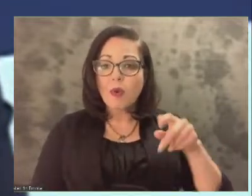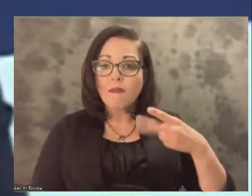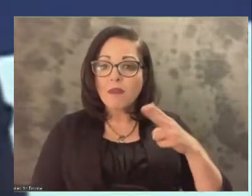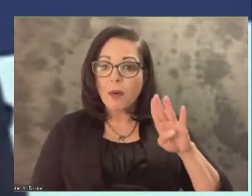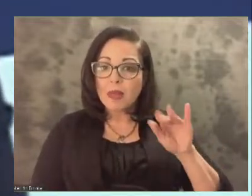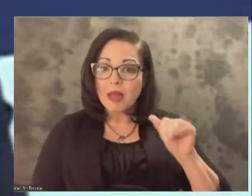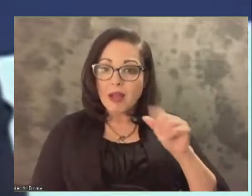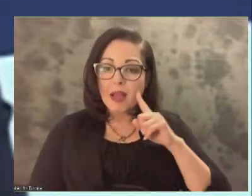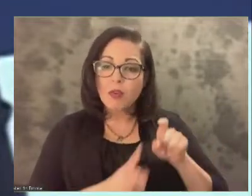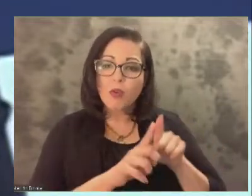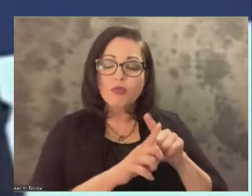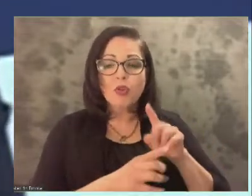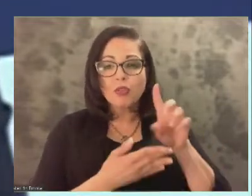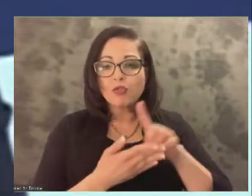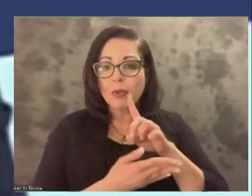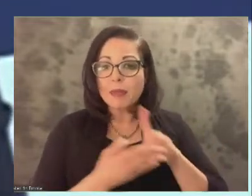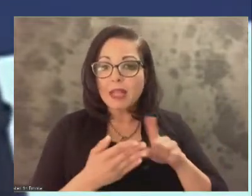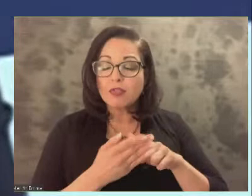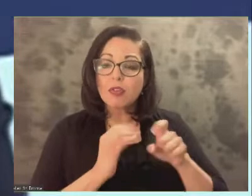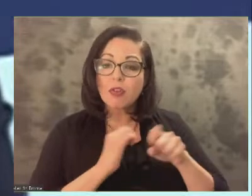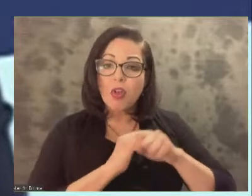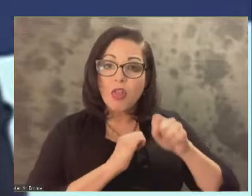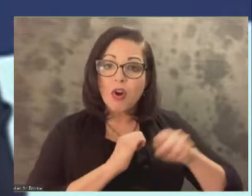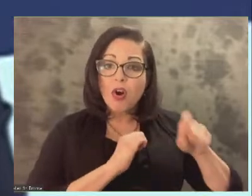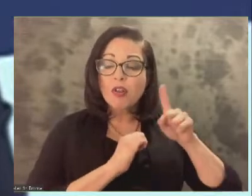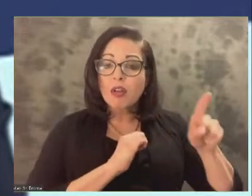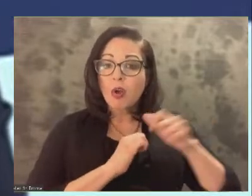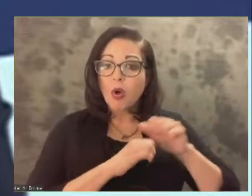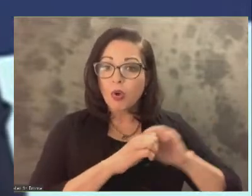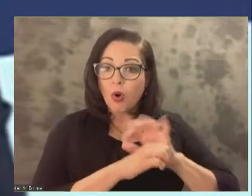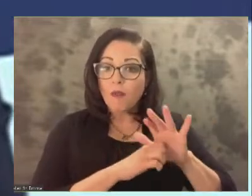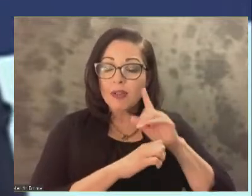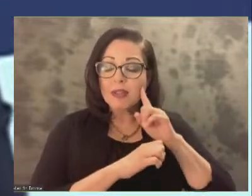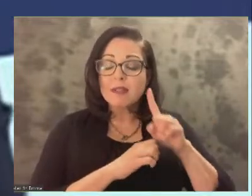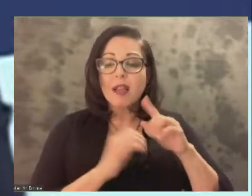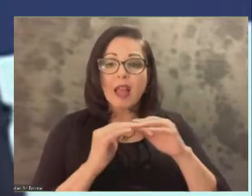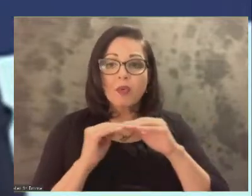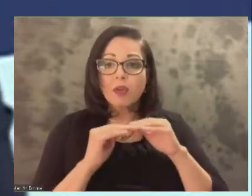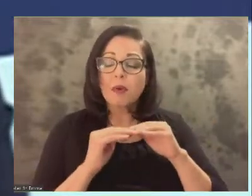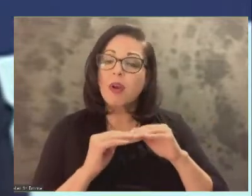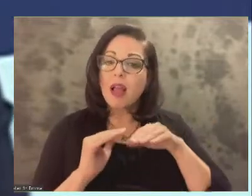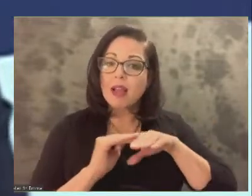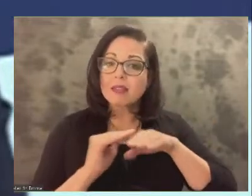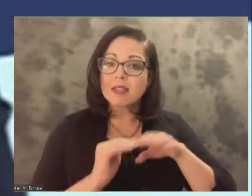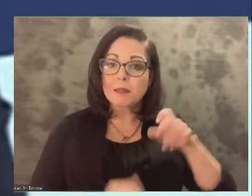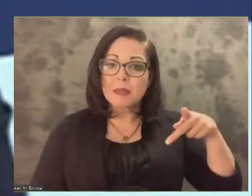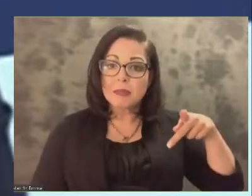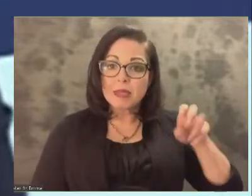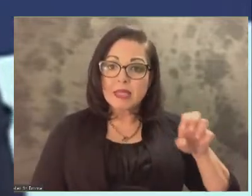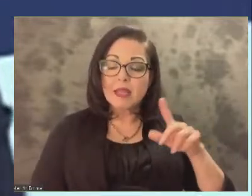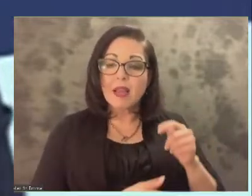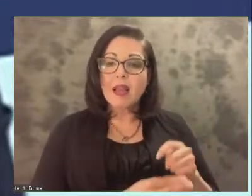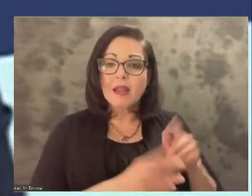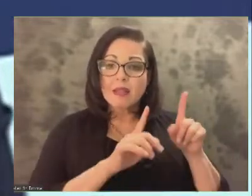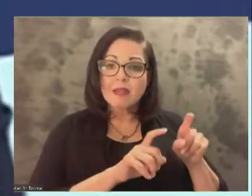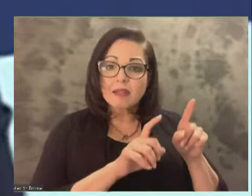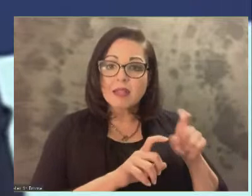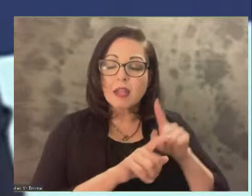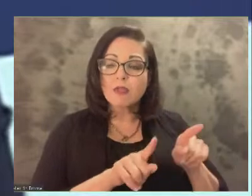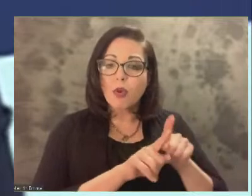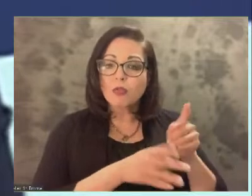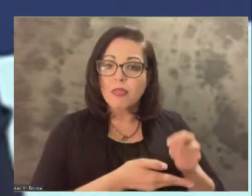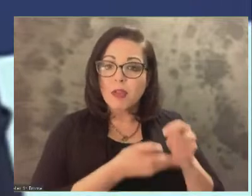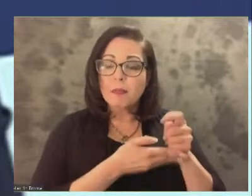discrimination, long COVID, equitable access to PPE testing and therapies, as well